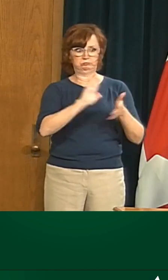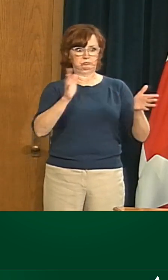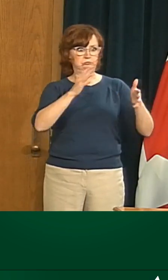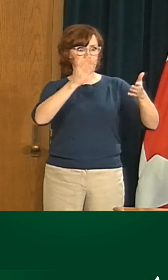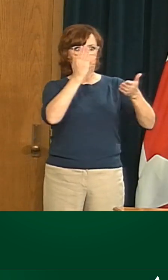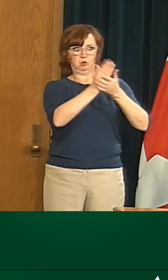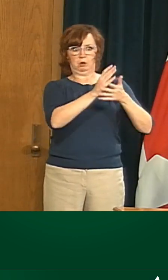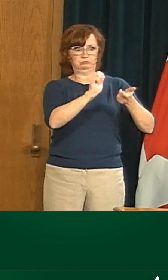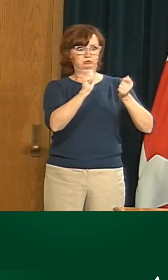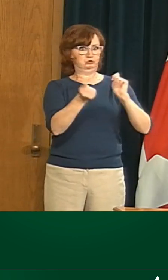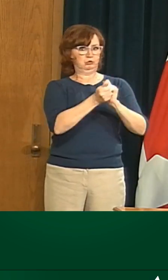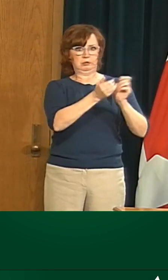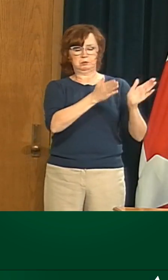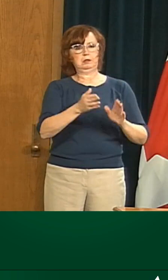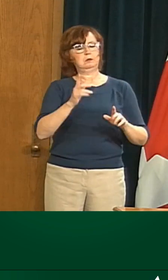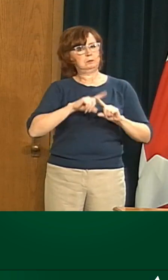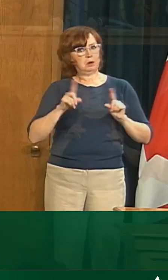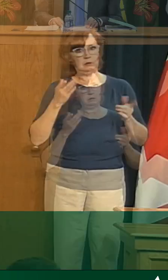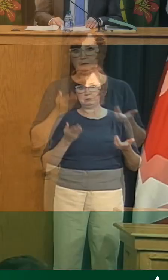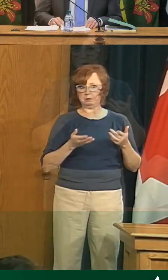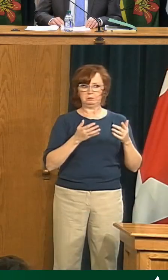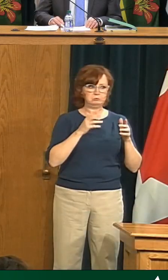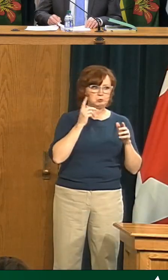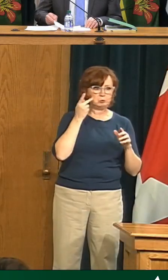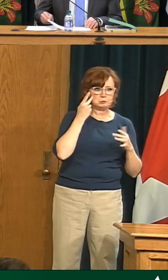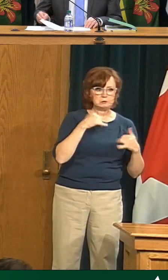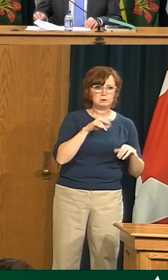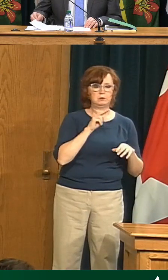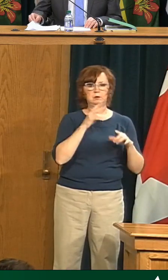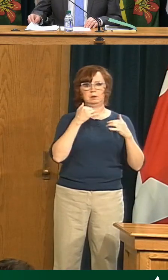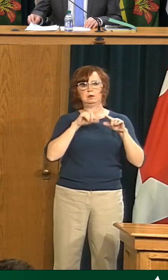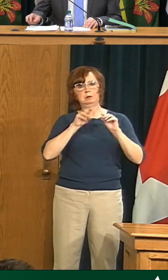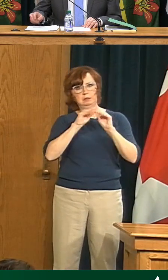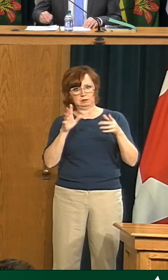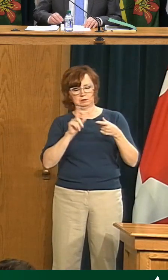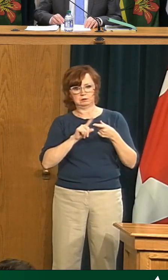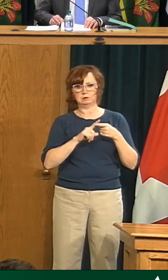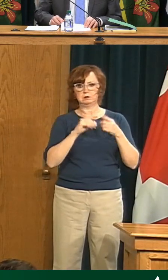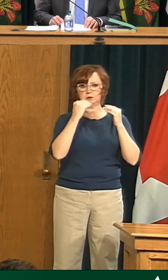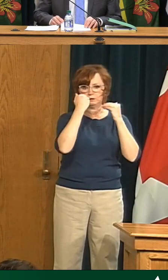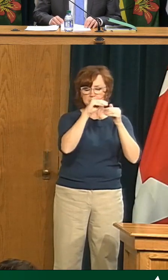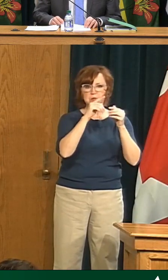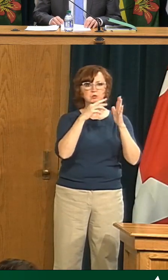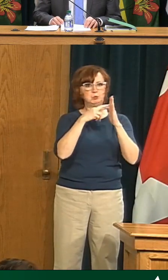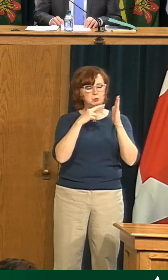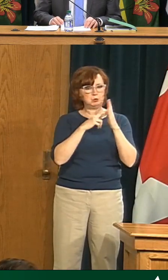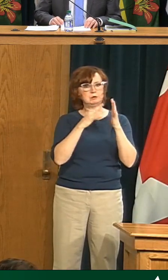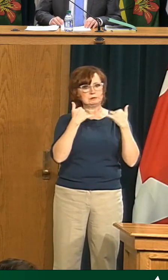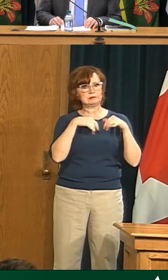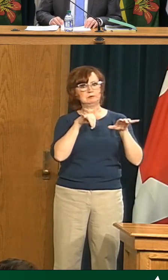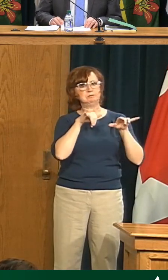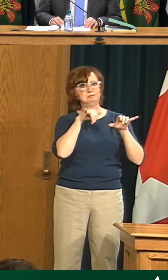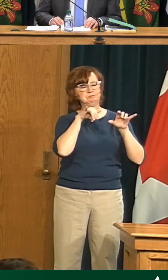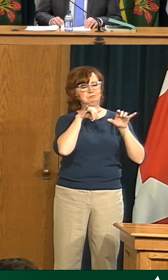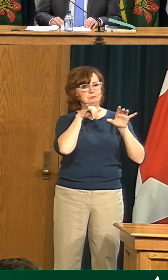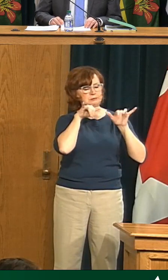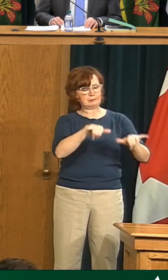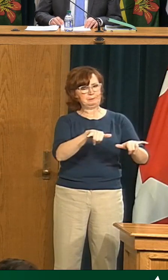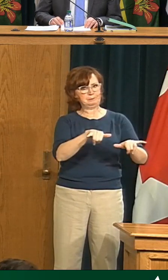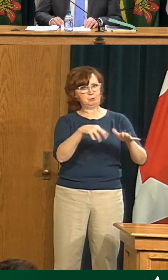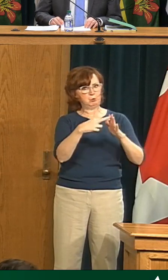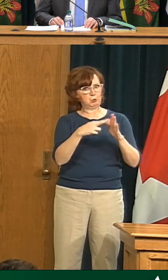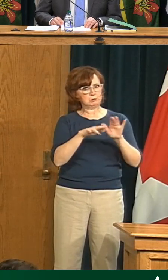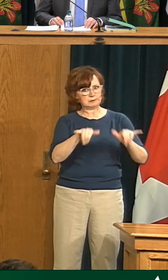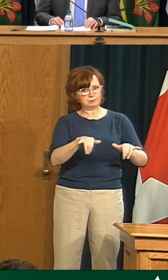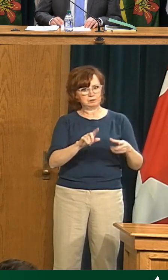physical distancing restrictions and rules are going to remain in place. Restrictions designed to prevent some of the highest risk